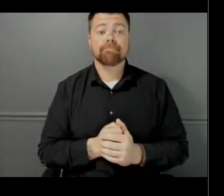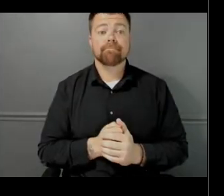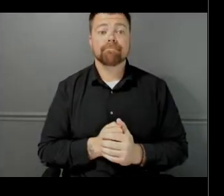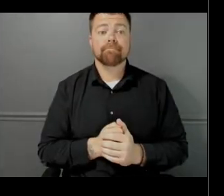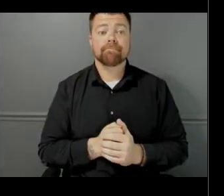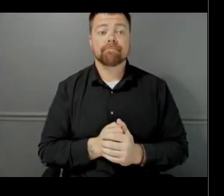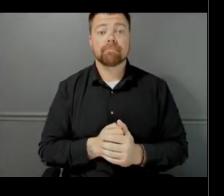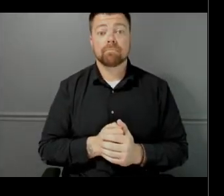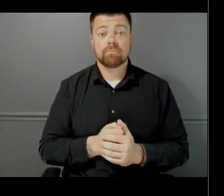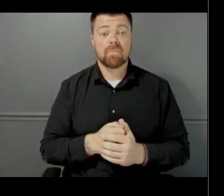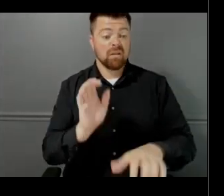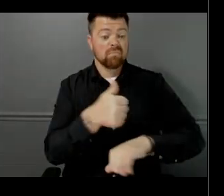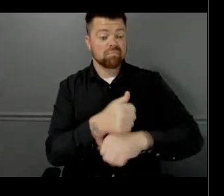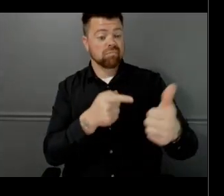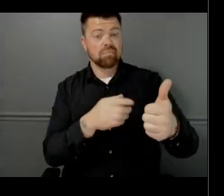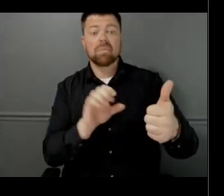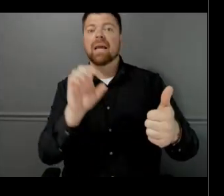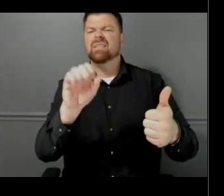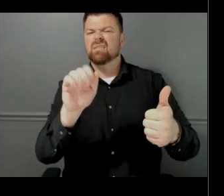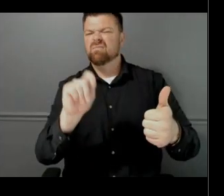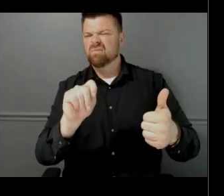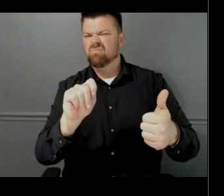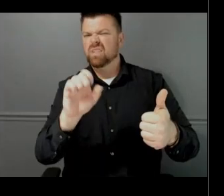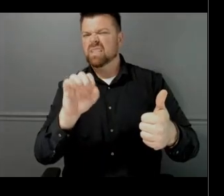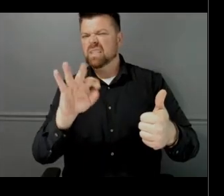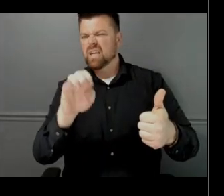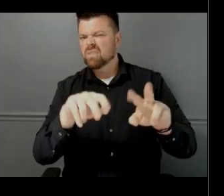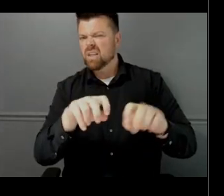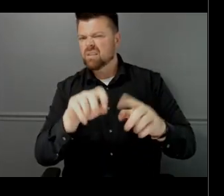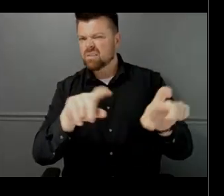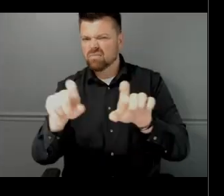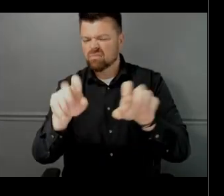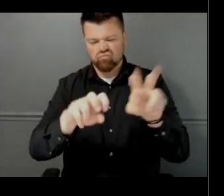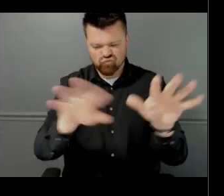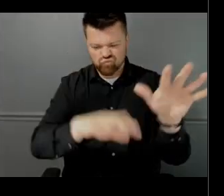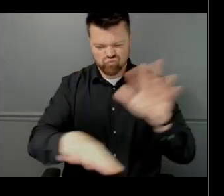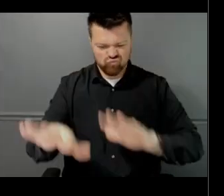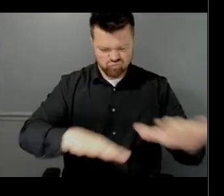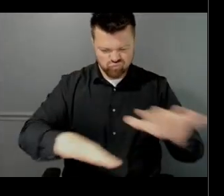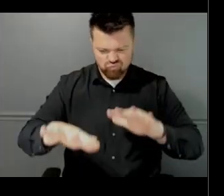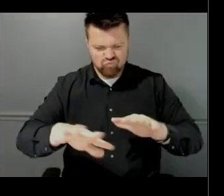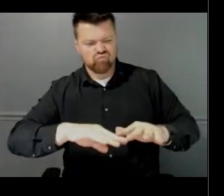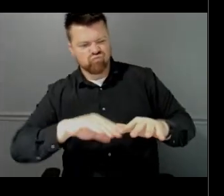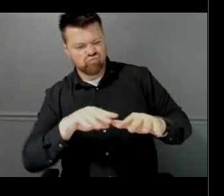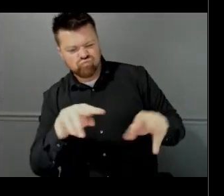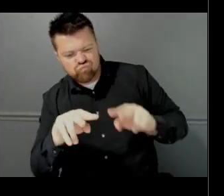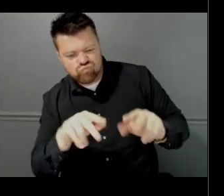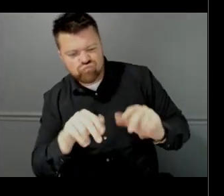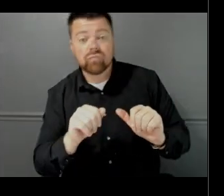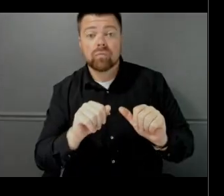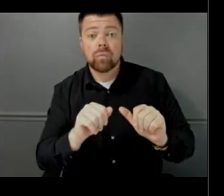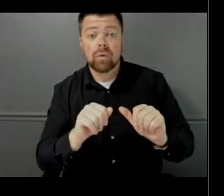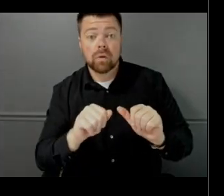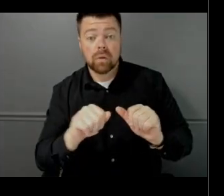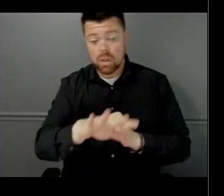the site analysis test analyzes the grade difference between the undisturbed